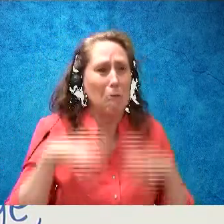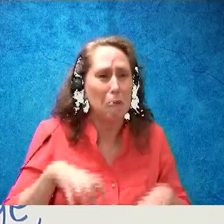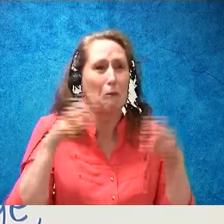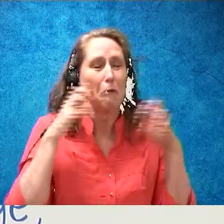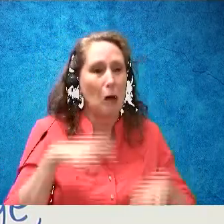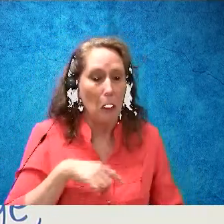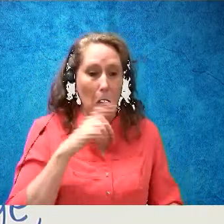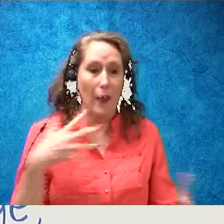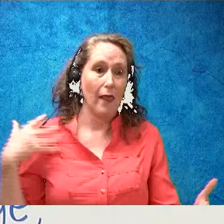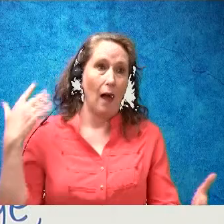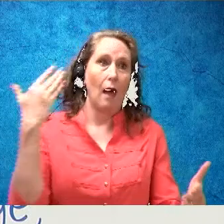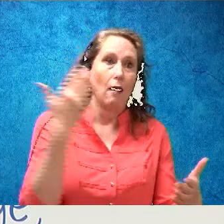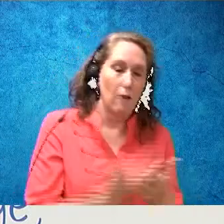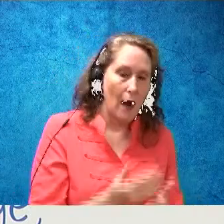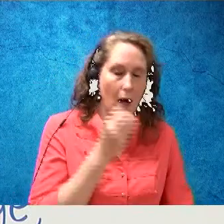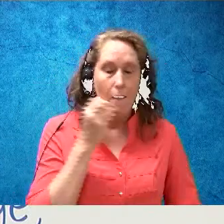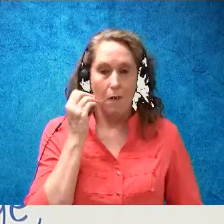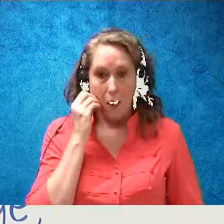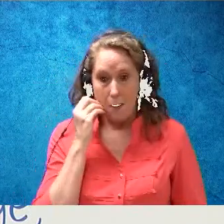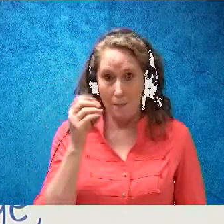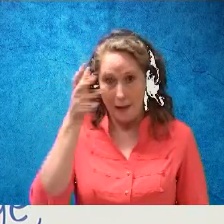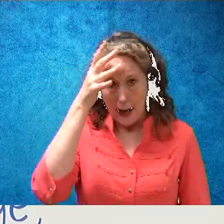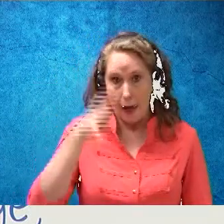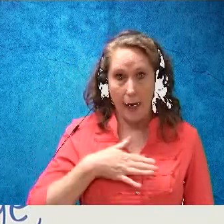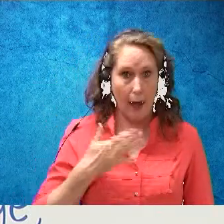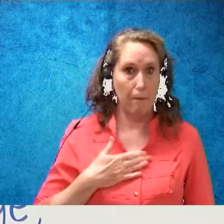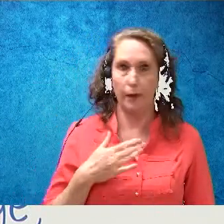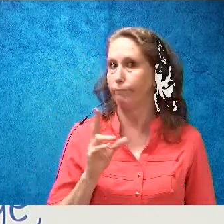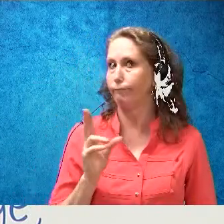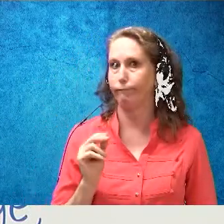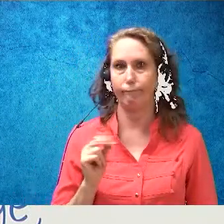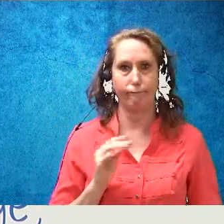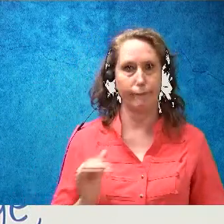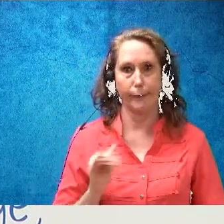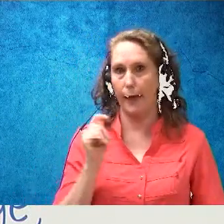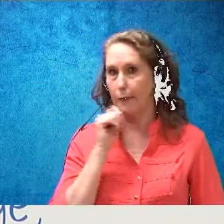they got home, her daddy was unhappy too.